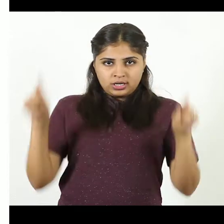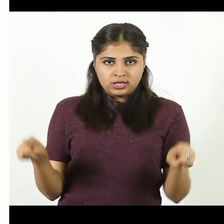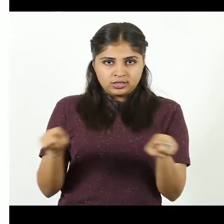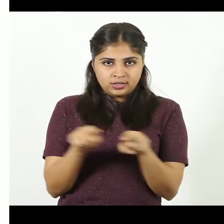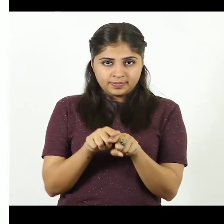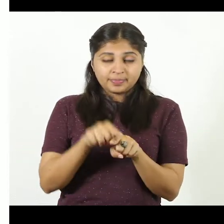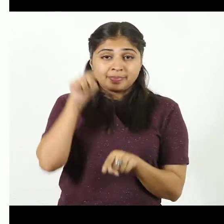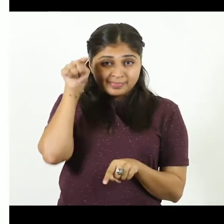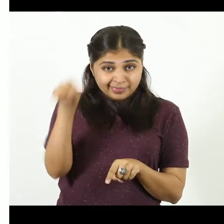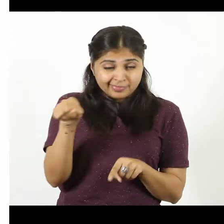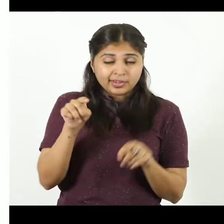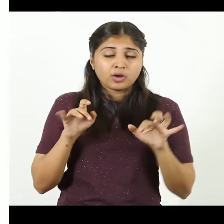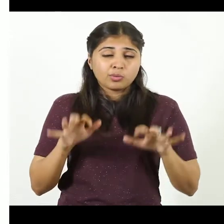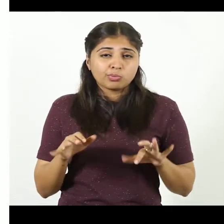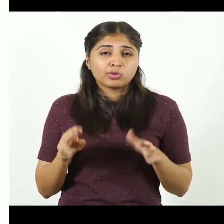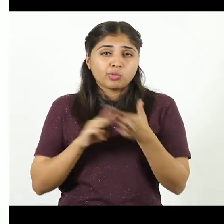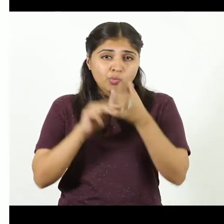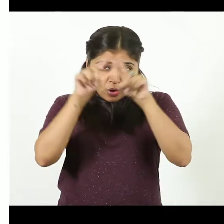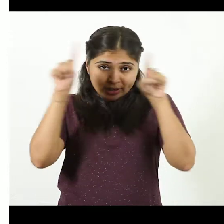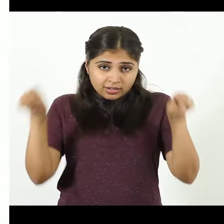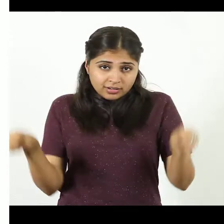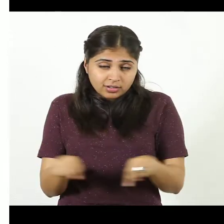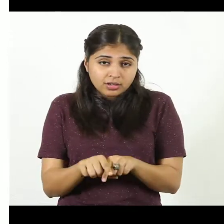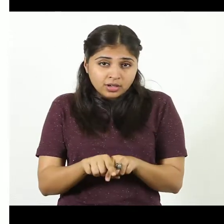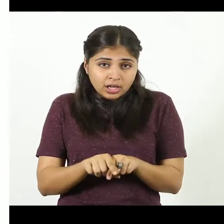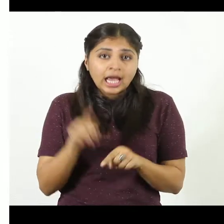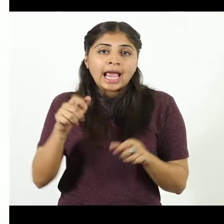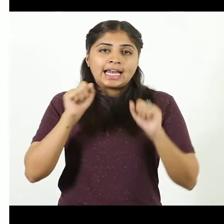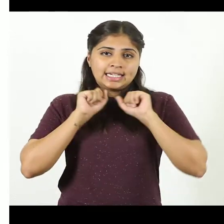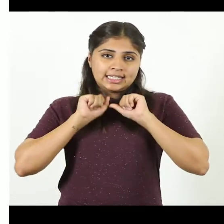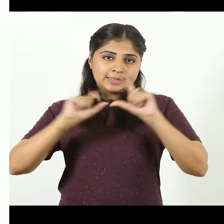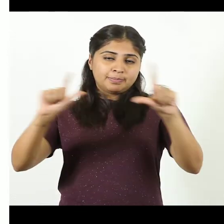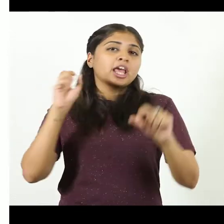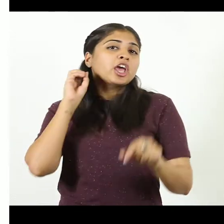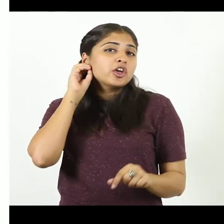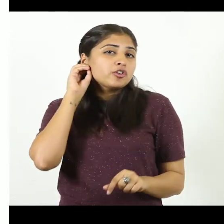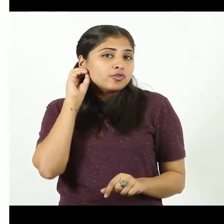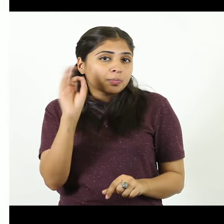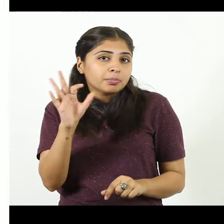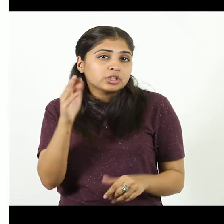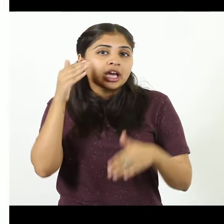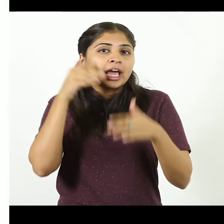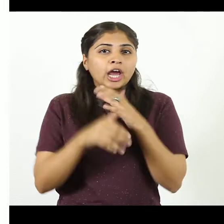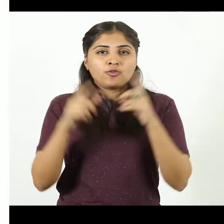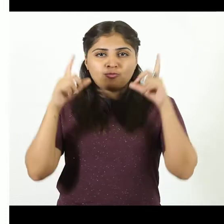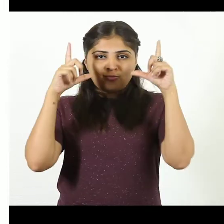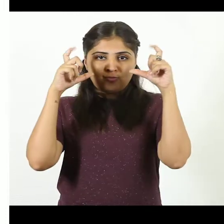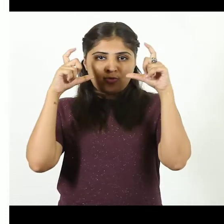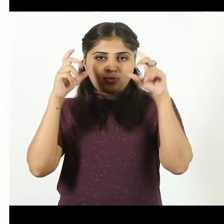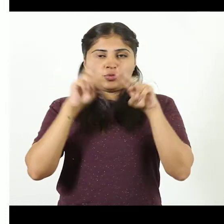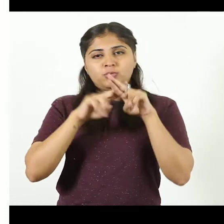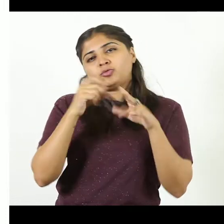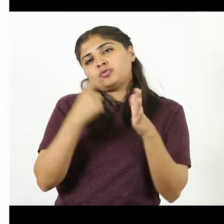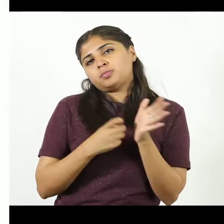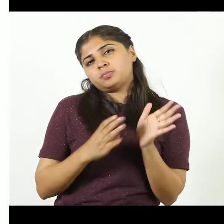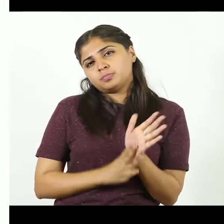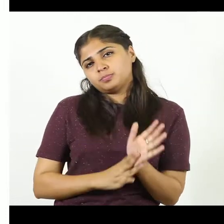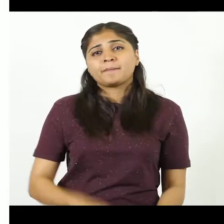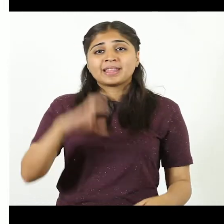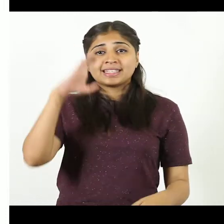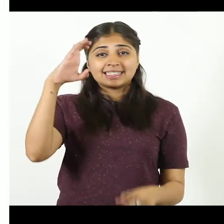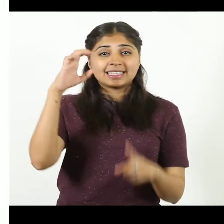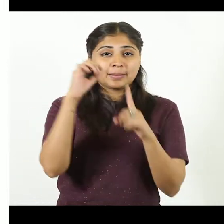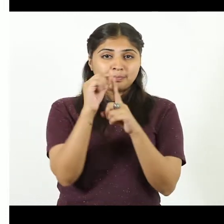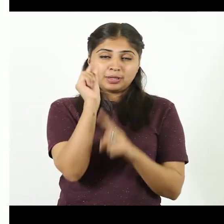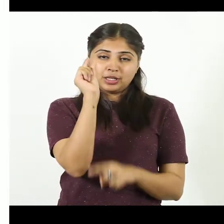Monitor. A computer monitor is an output device which displays the information in pictorial form.